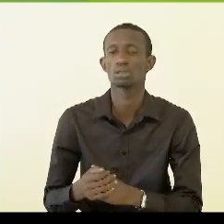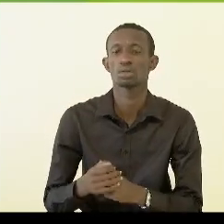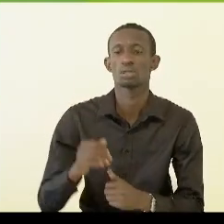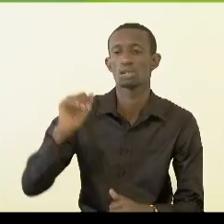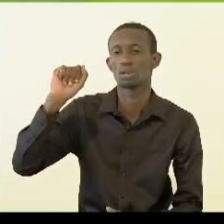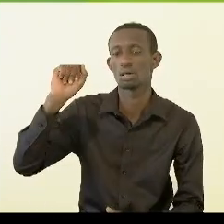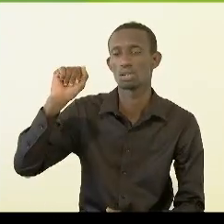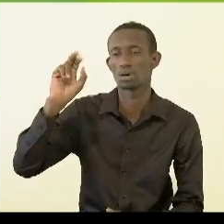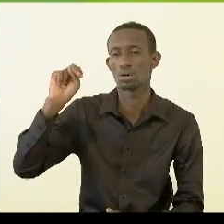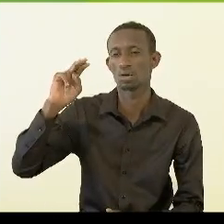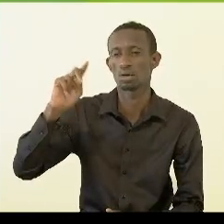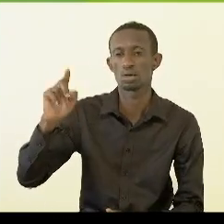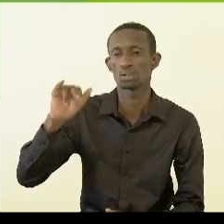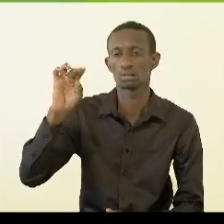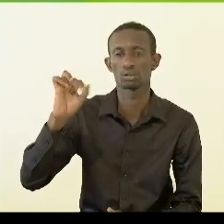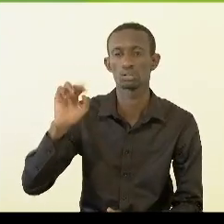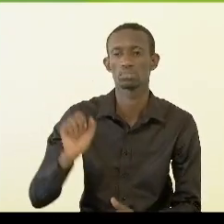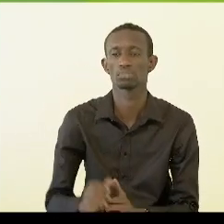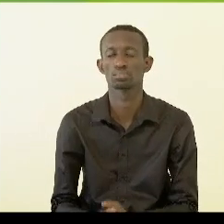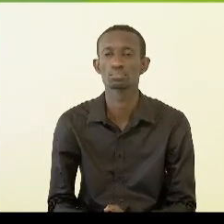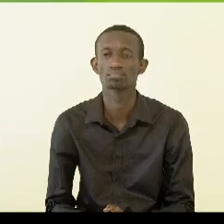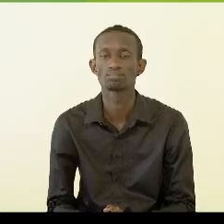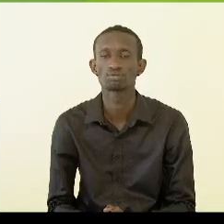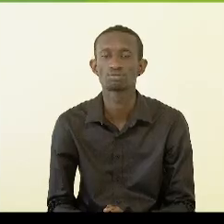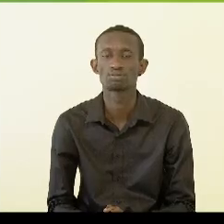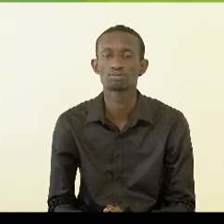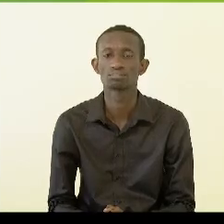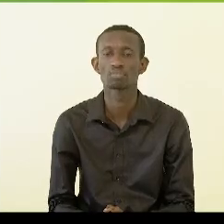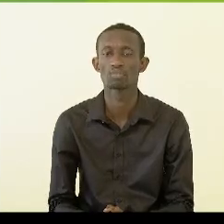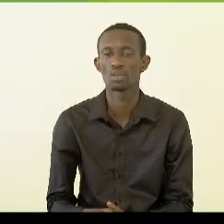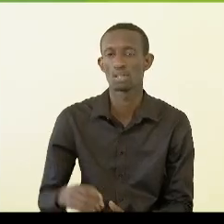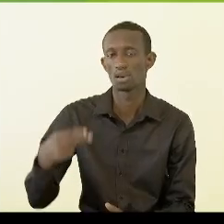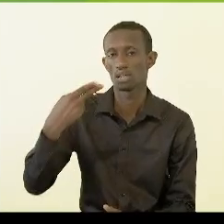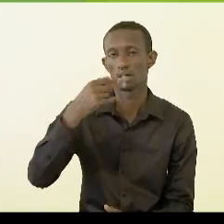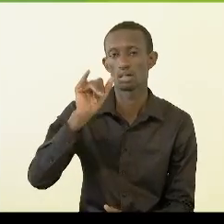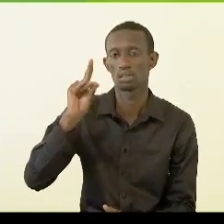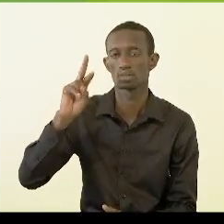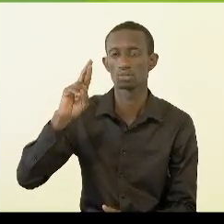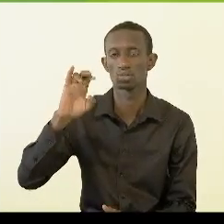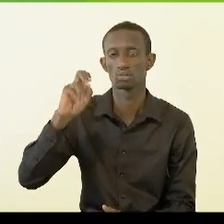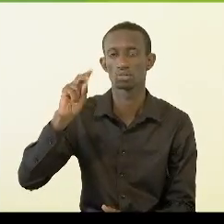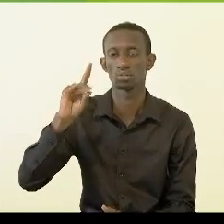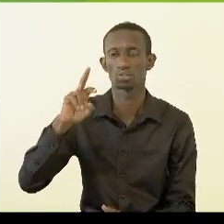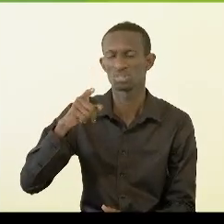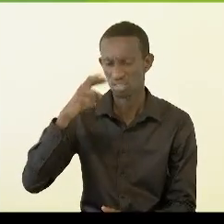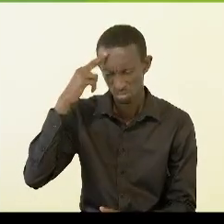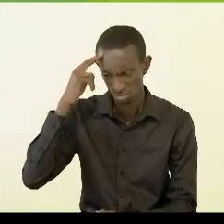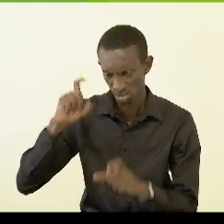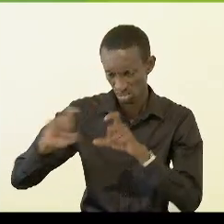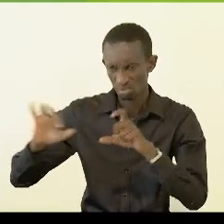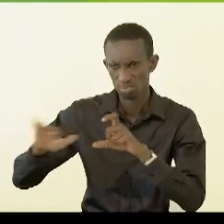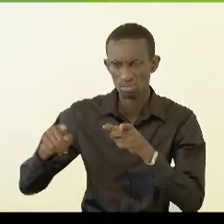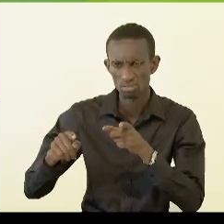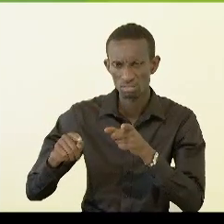pepsin enzyme, so it helps in the digestion of the food. So hydrochloric acid, you remember the formula for hydrochloric